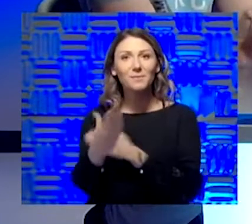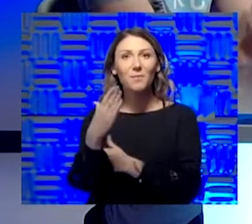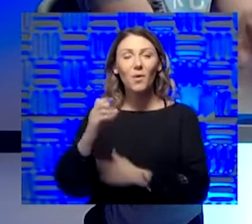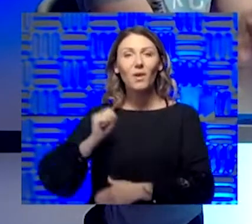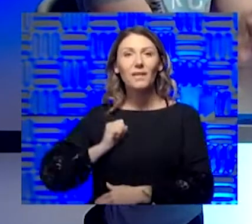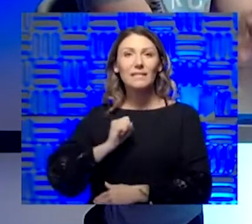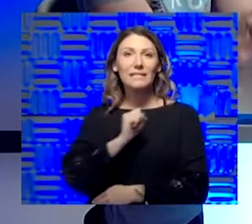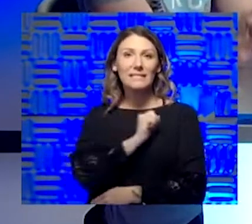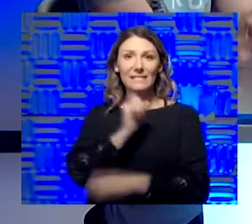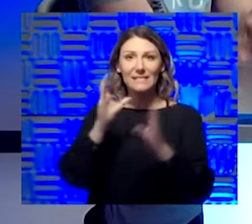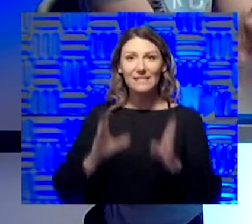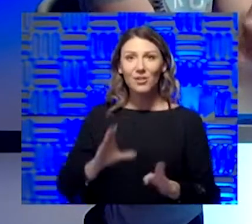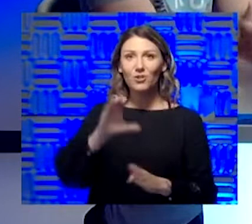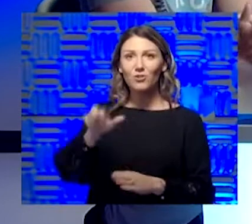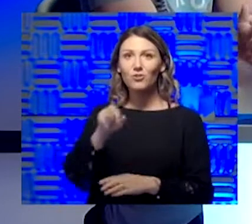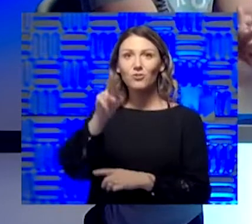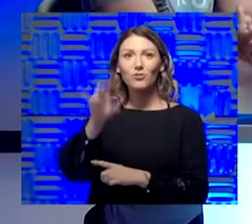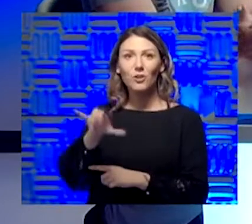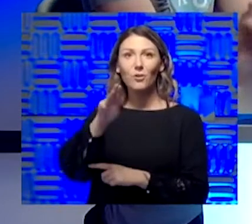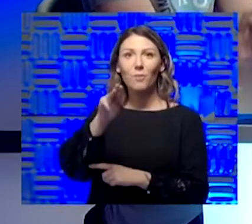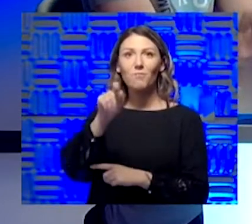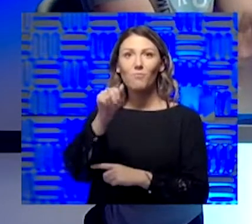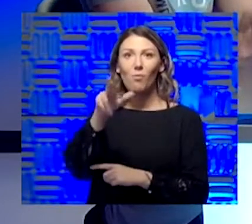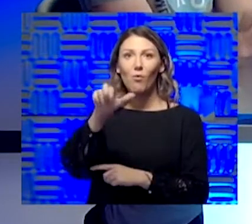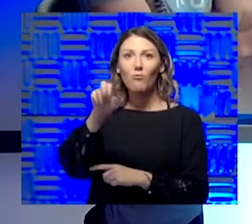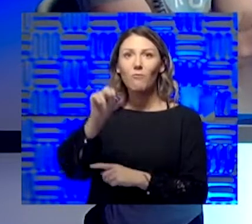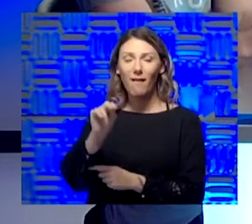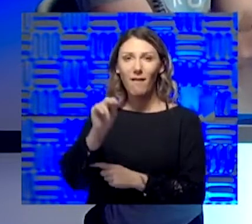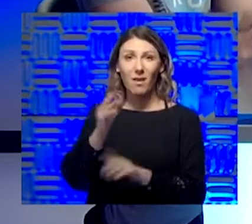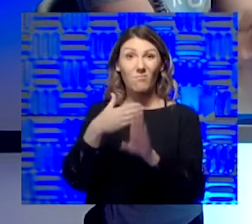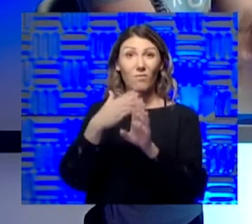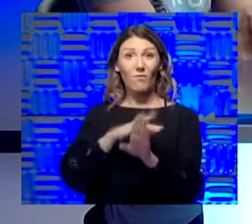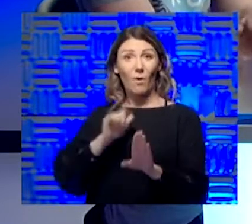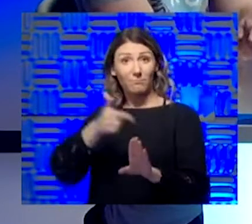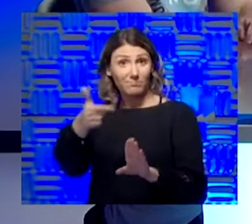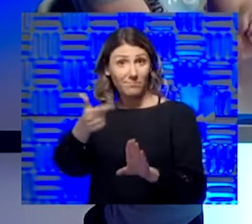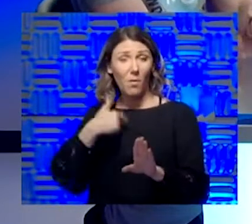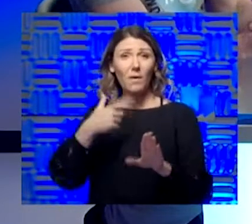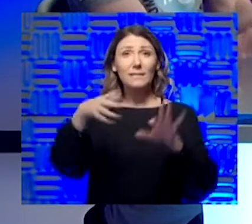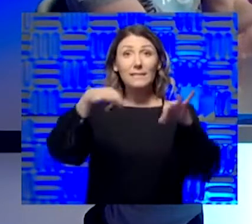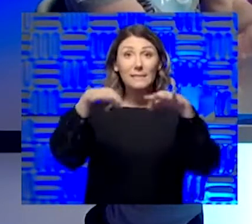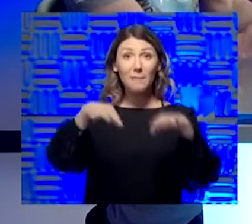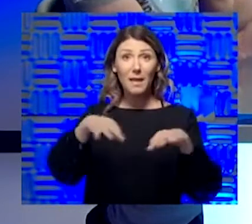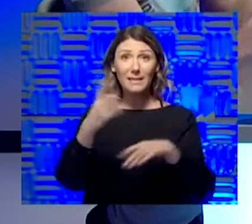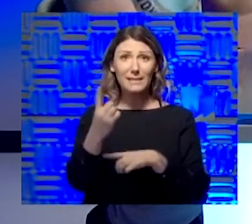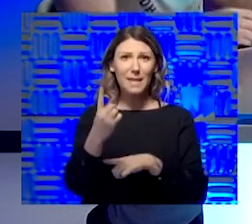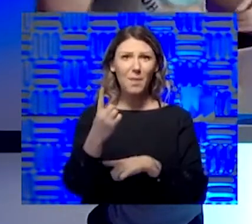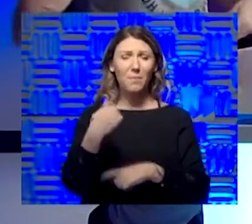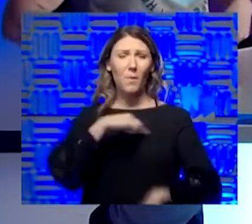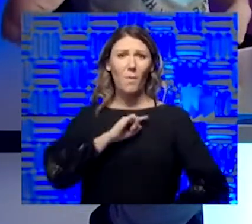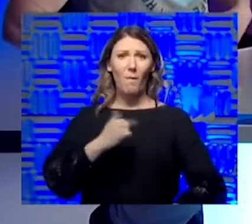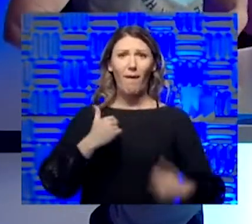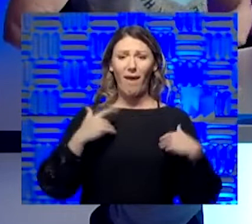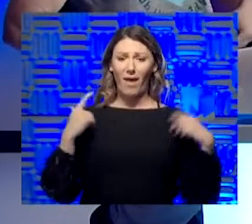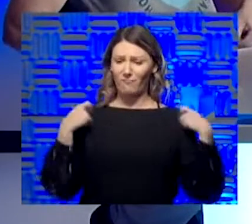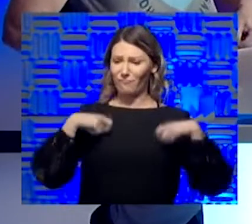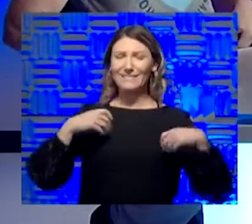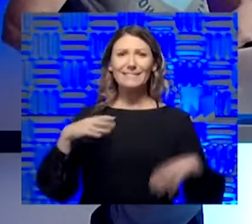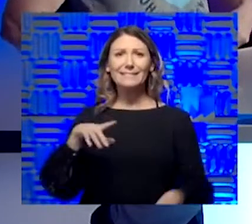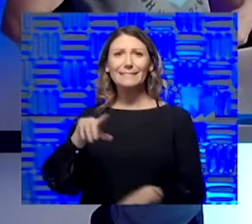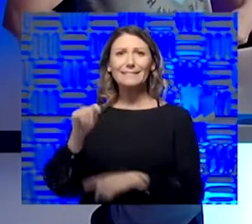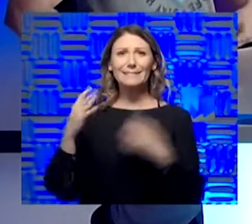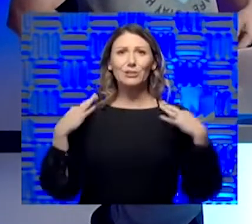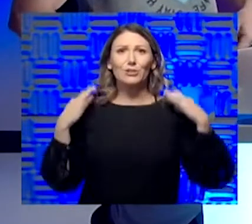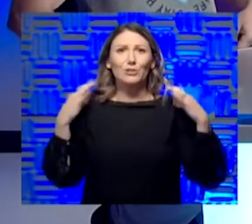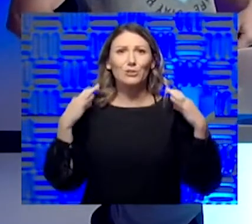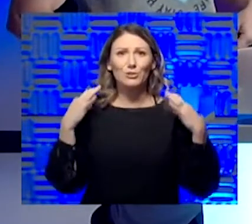Senator Jerry Moran. Before we turn to Senator Moran, I do want to explain something. We have on some pretty cool T-shirts, and I bet Senator Moran